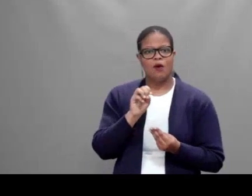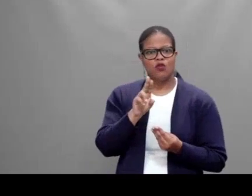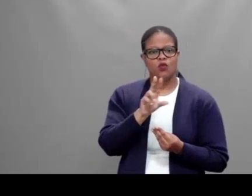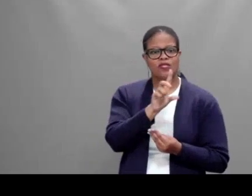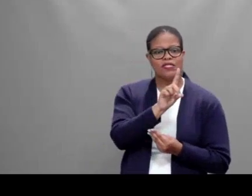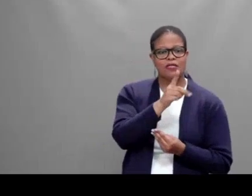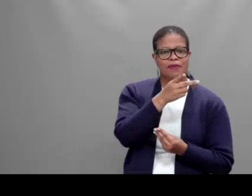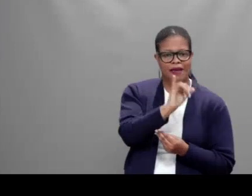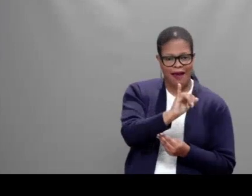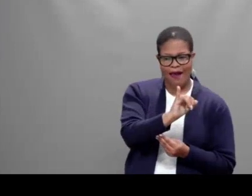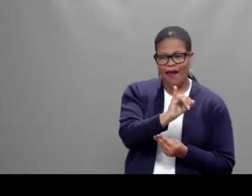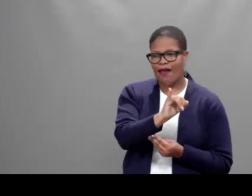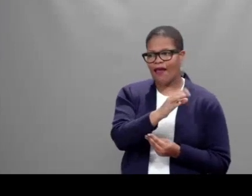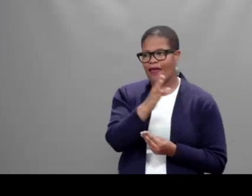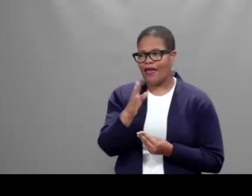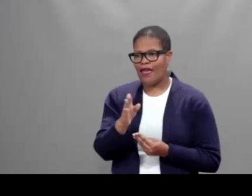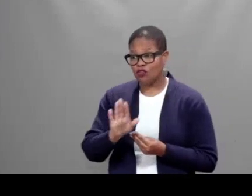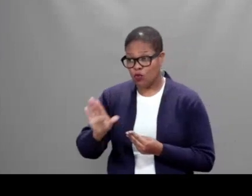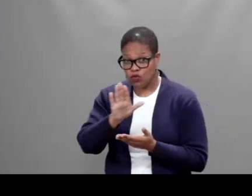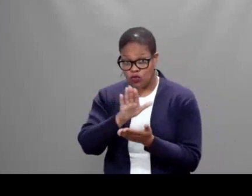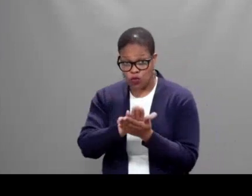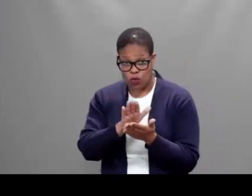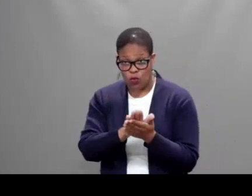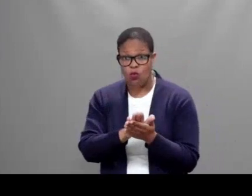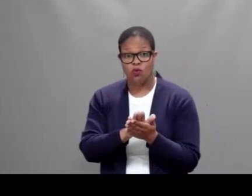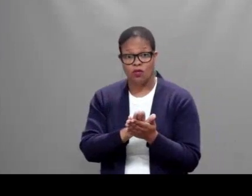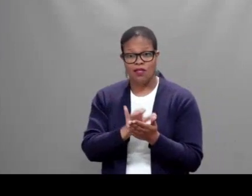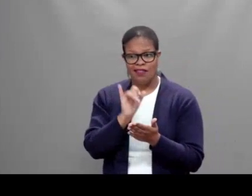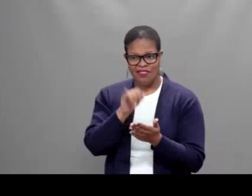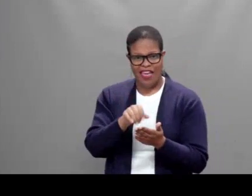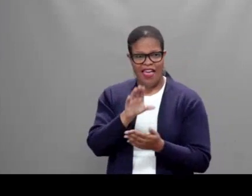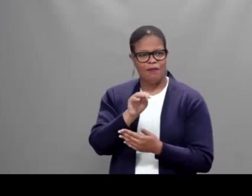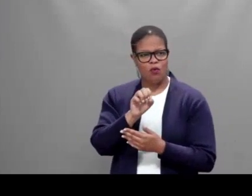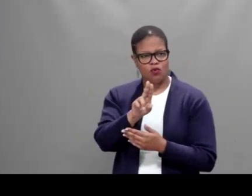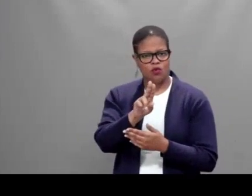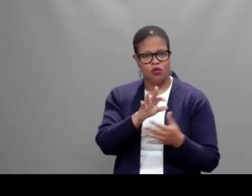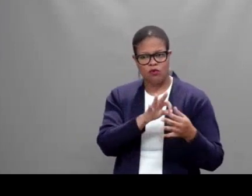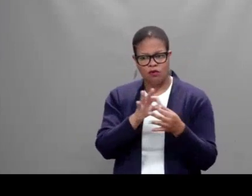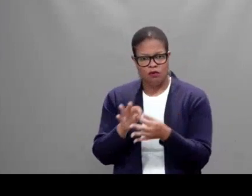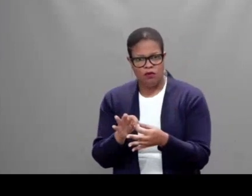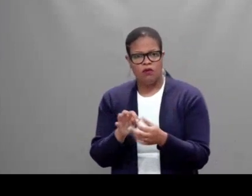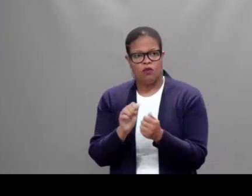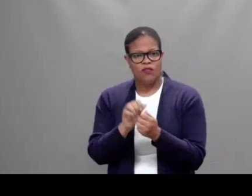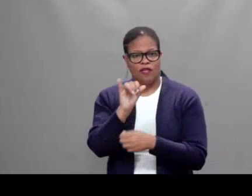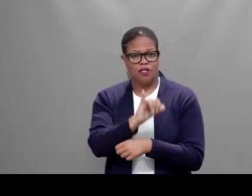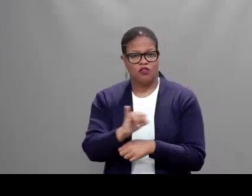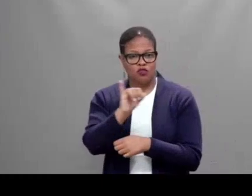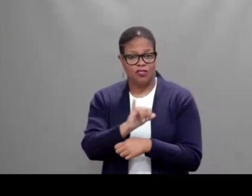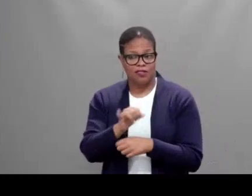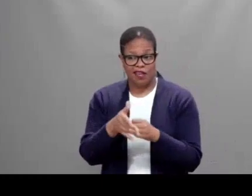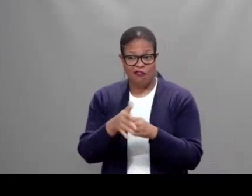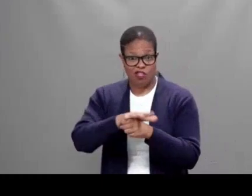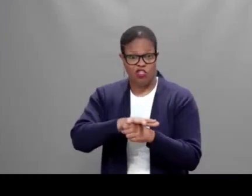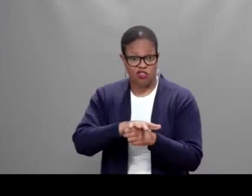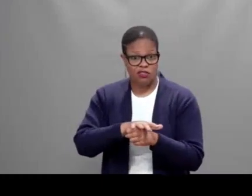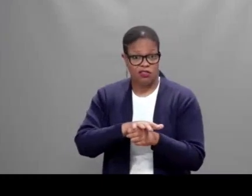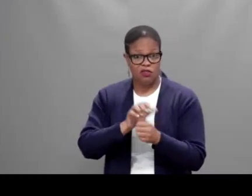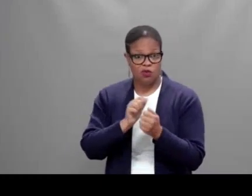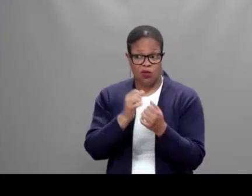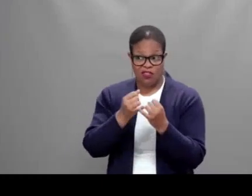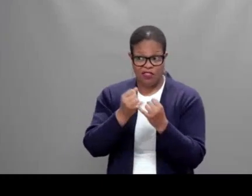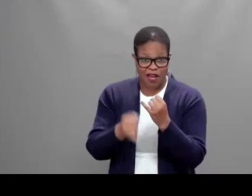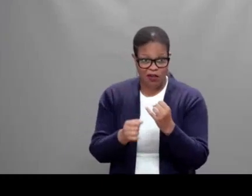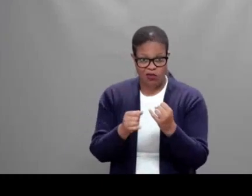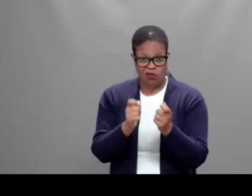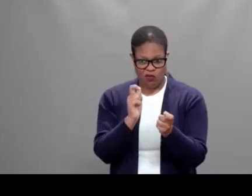DPI and your school related to related to insurance coverage with the final set